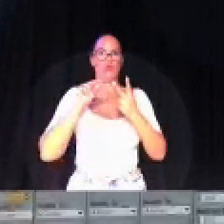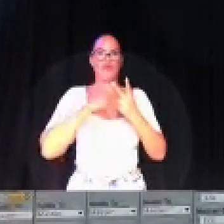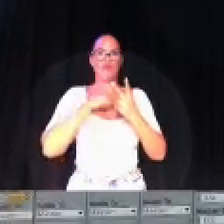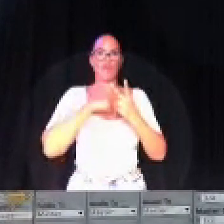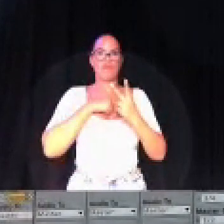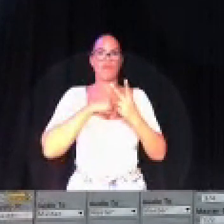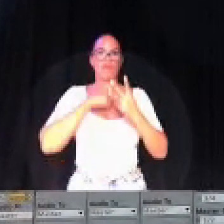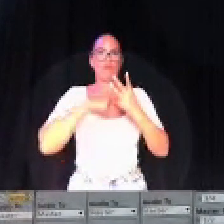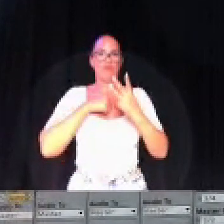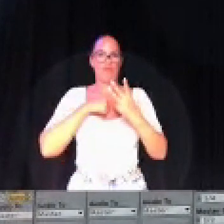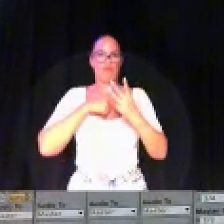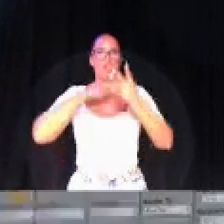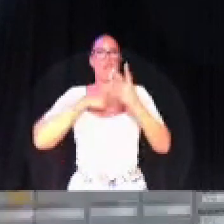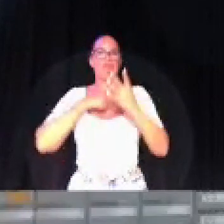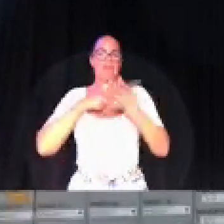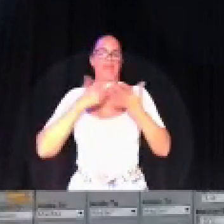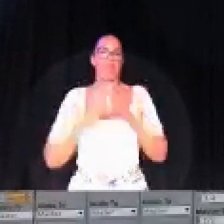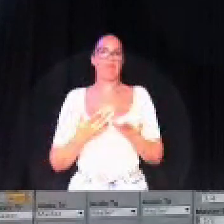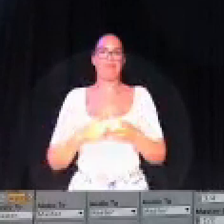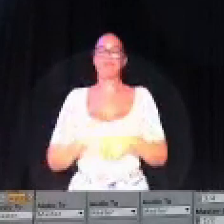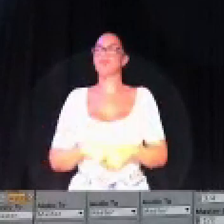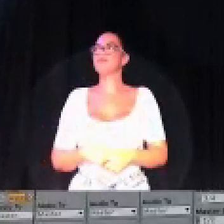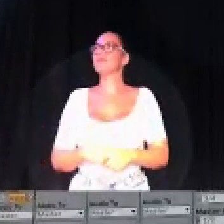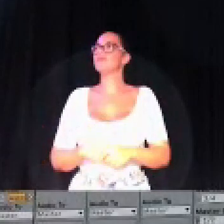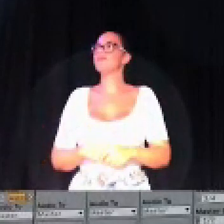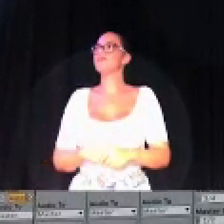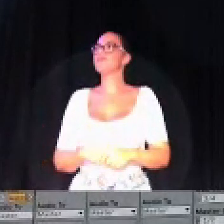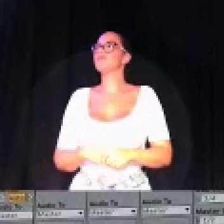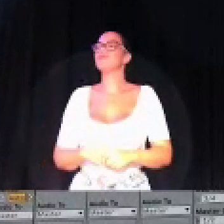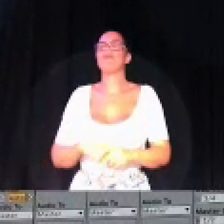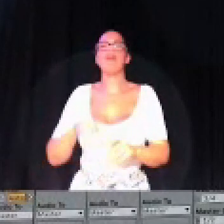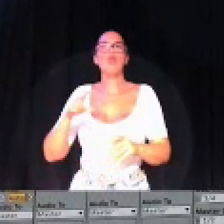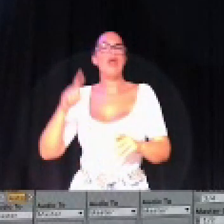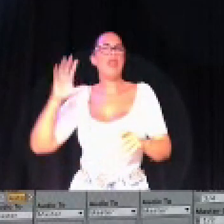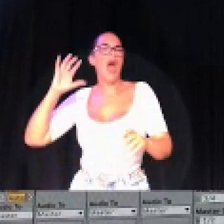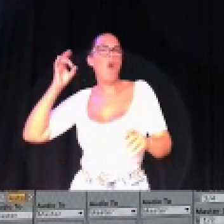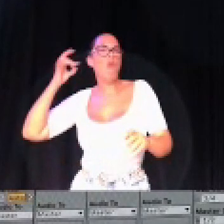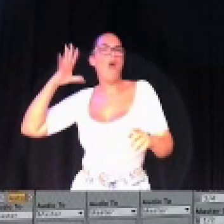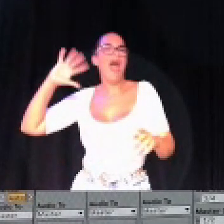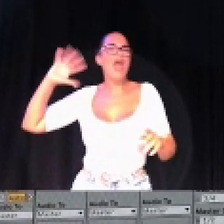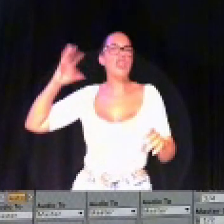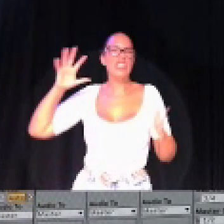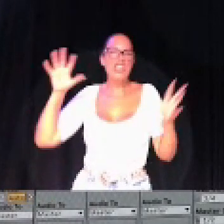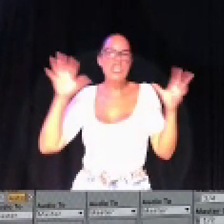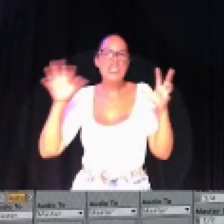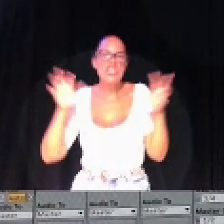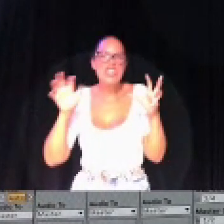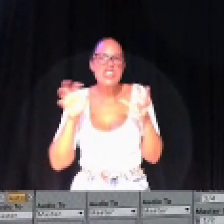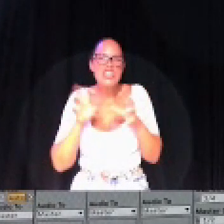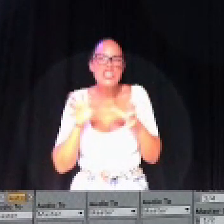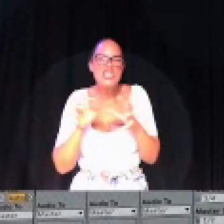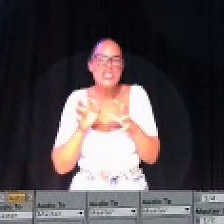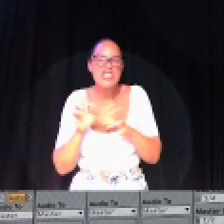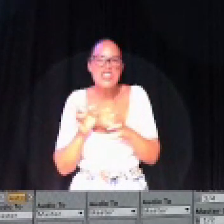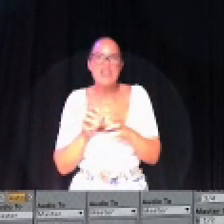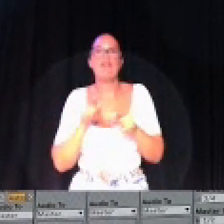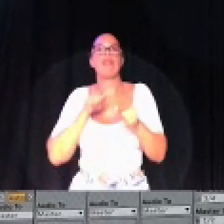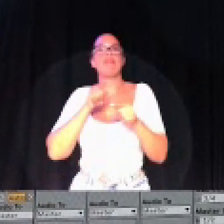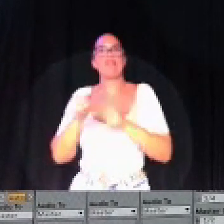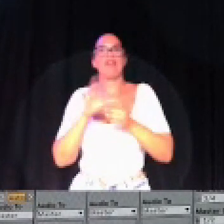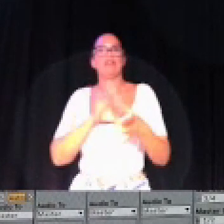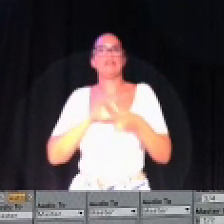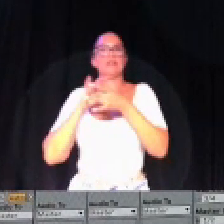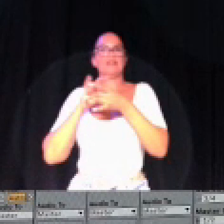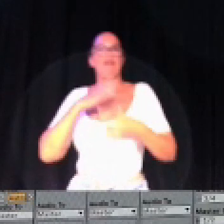And then there is a heartbeat sequencer, which is the kind of white noise kind of psh, psh, was going on for most of the beginning, I